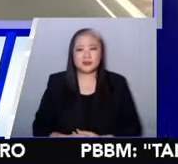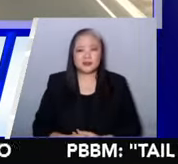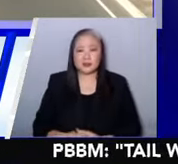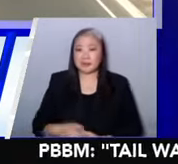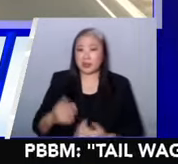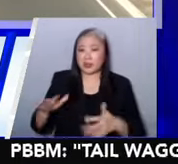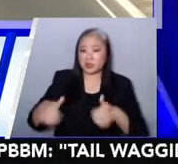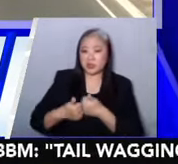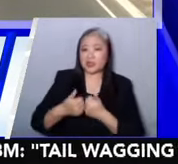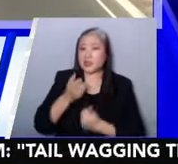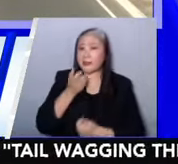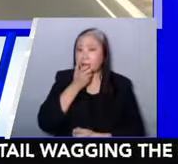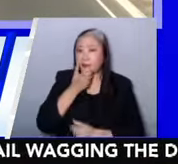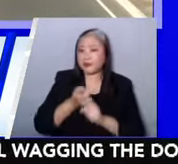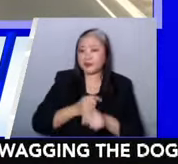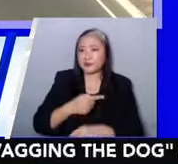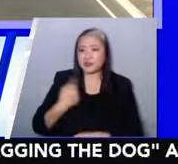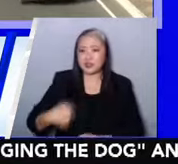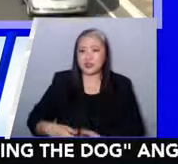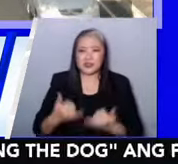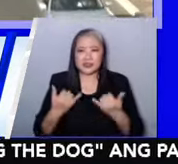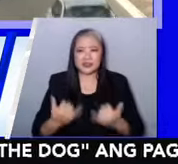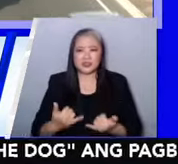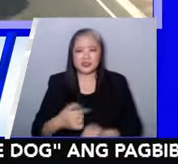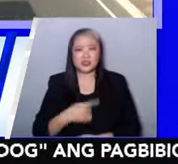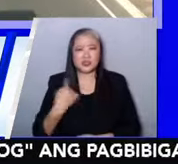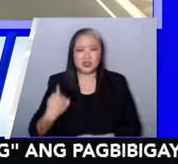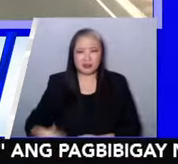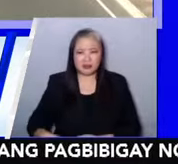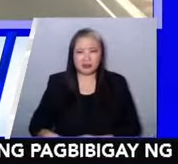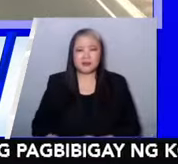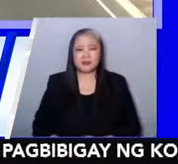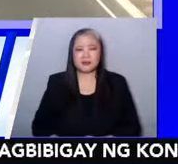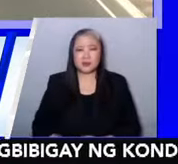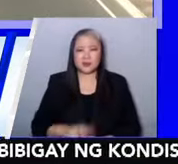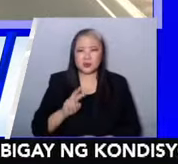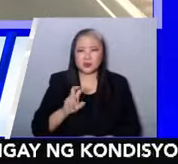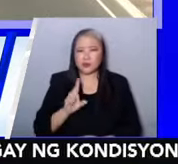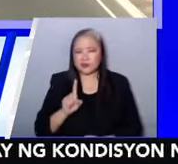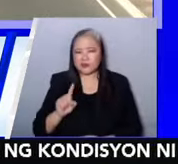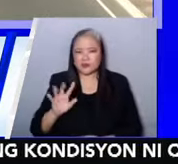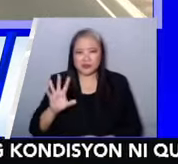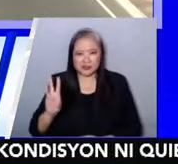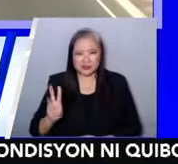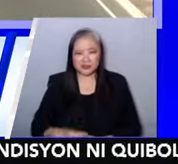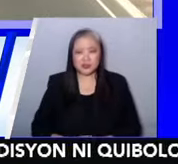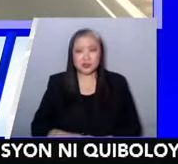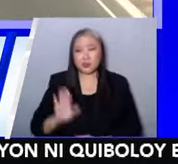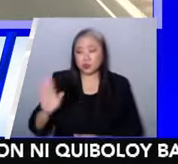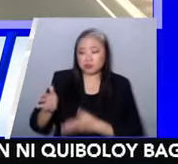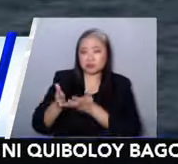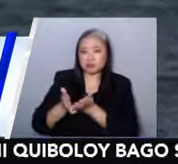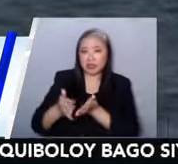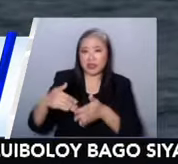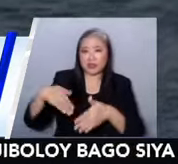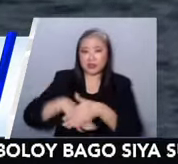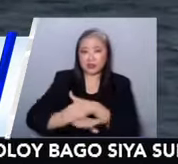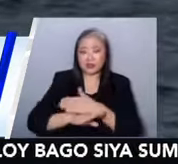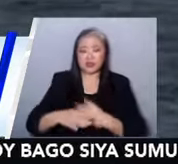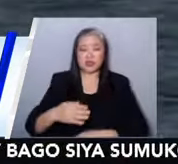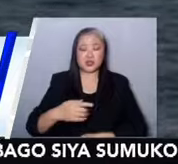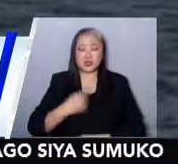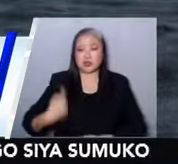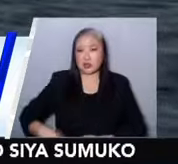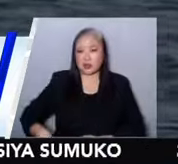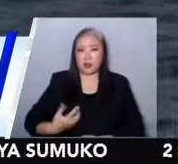4409. This is China Coast Guard vessel 21556. Your vessel has entered the sea area under the jurisdiction